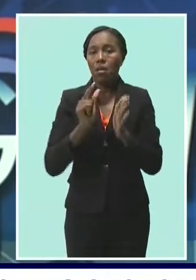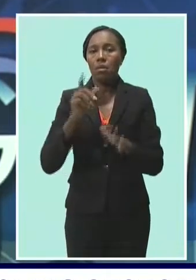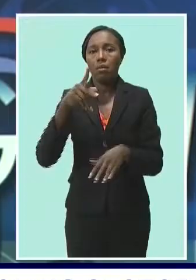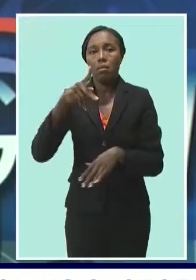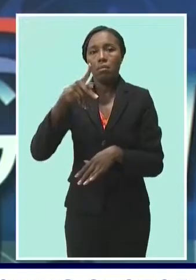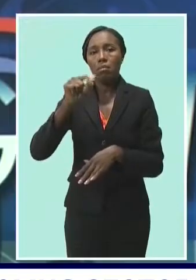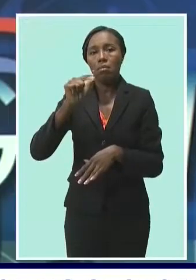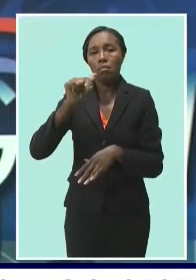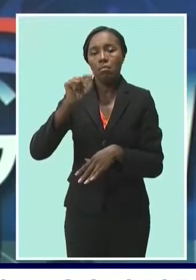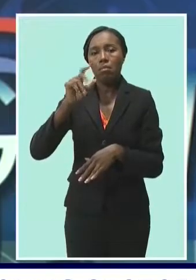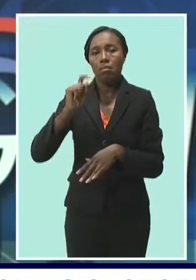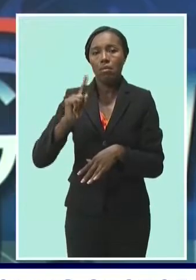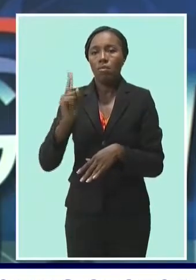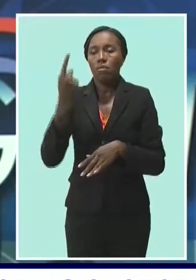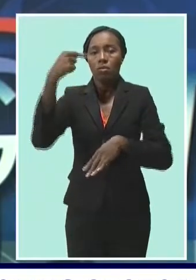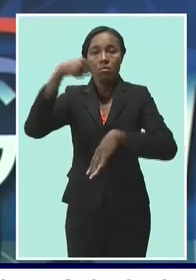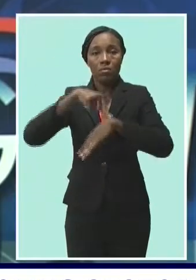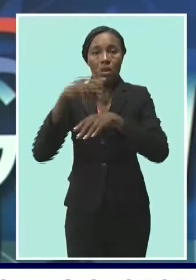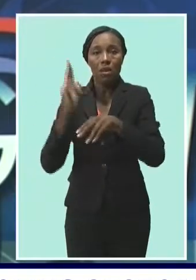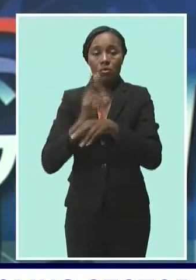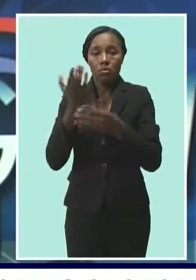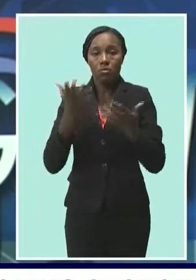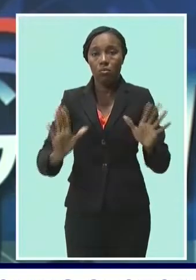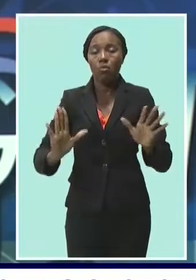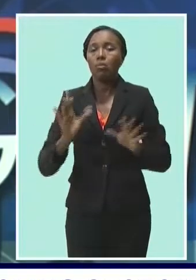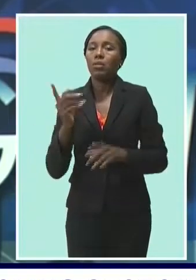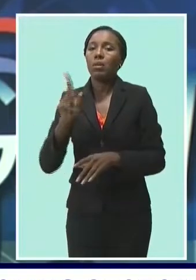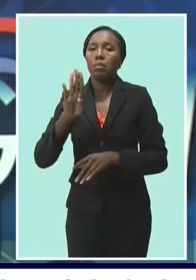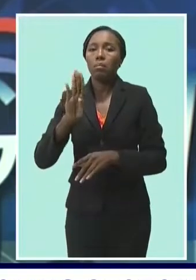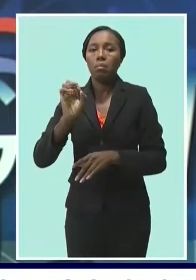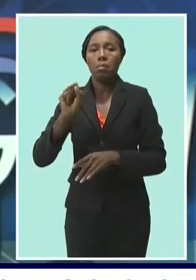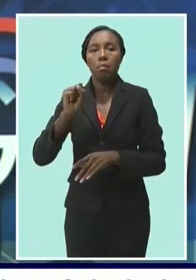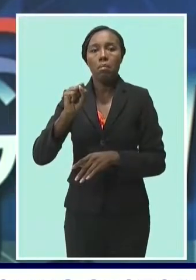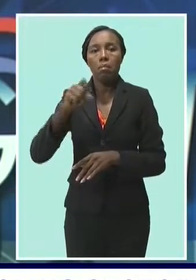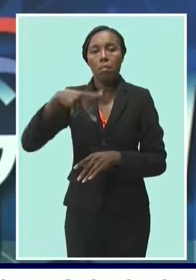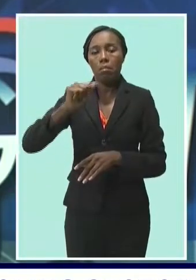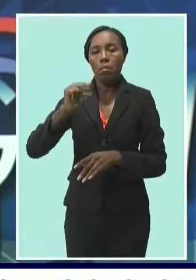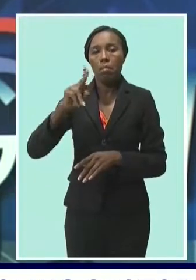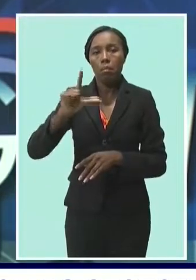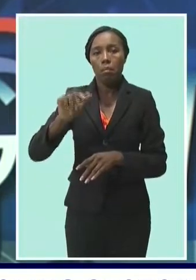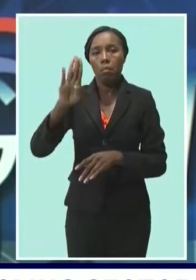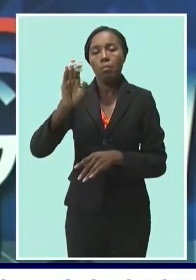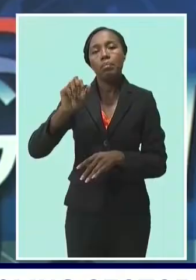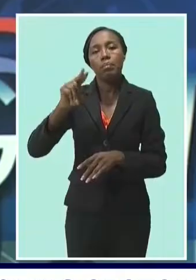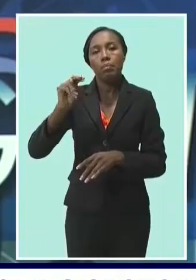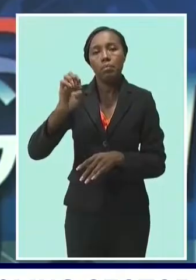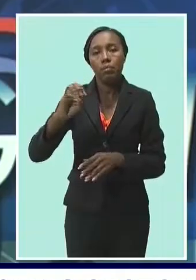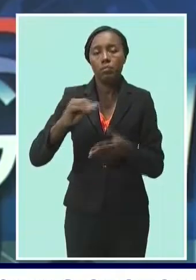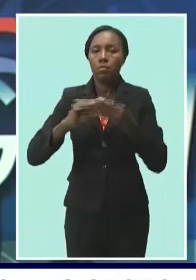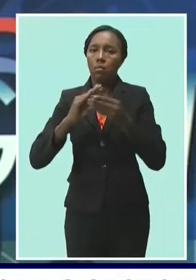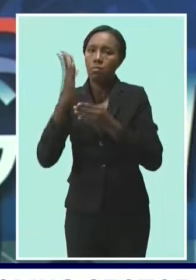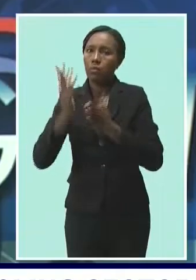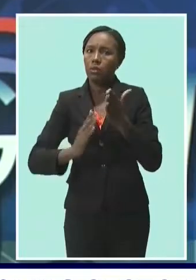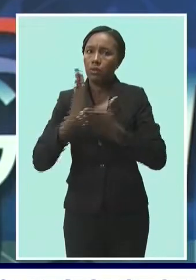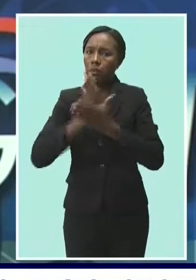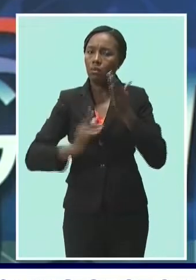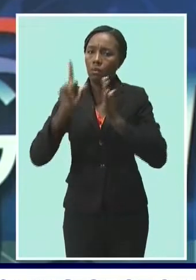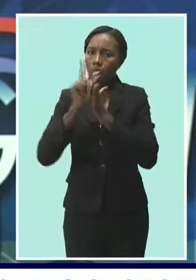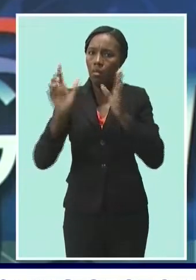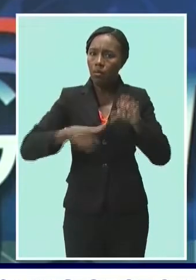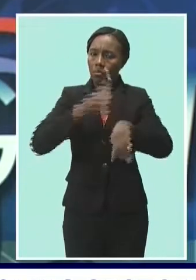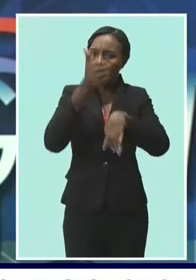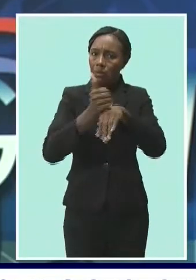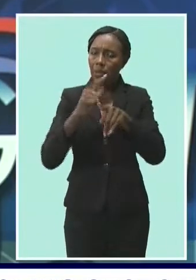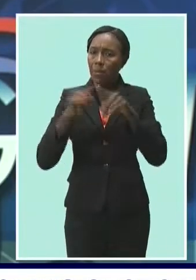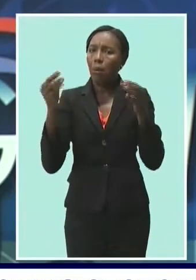just a few days' time. Managing Director of Bees Recycling, Paul Bino, says although some laws are in place, much more can be done to make the